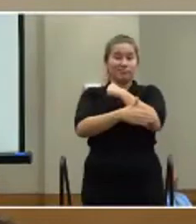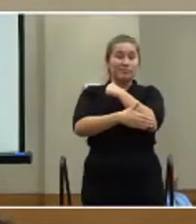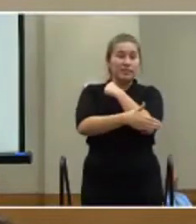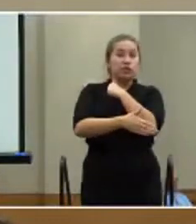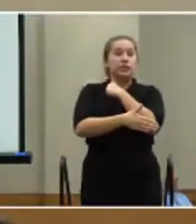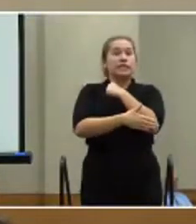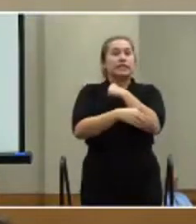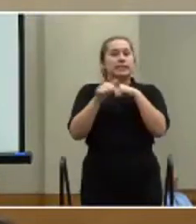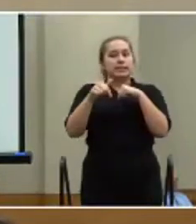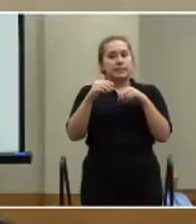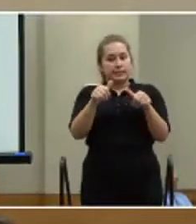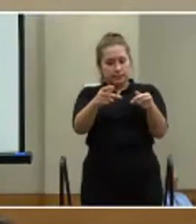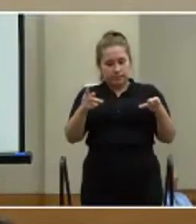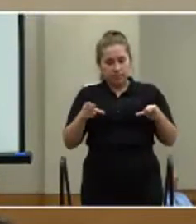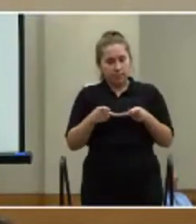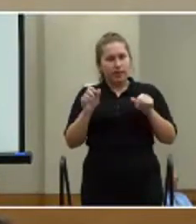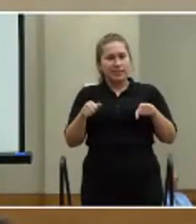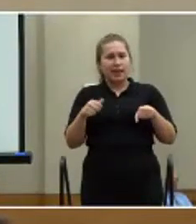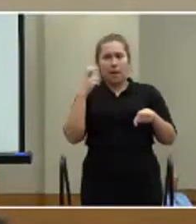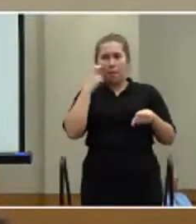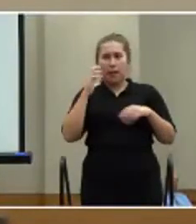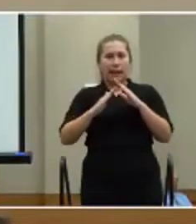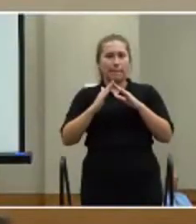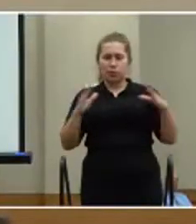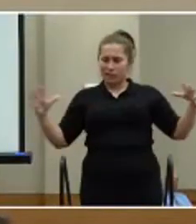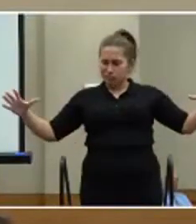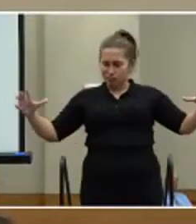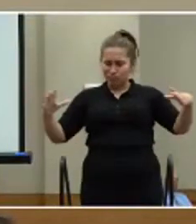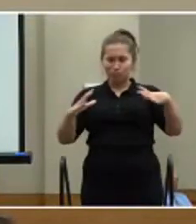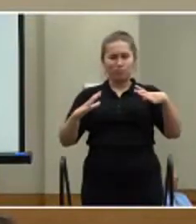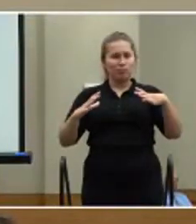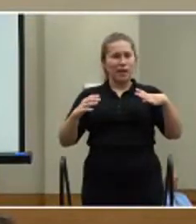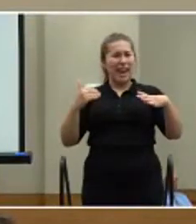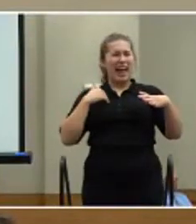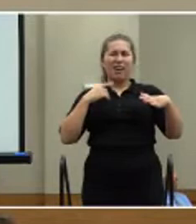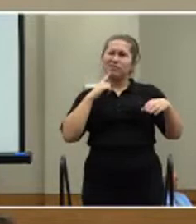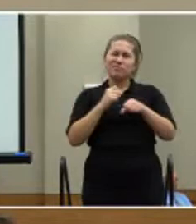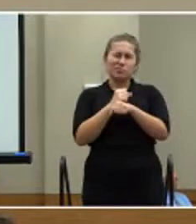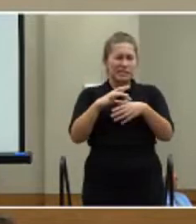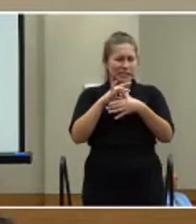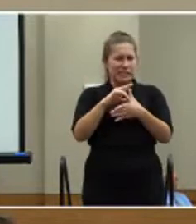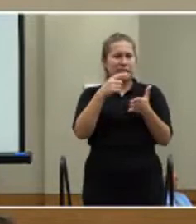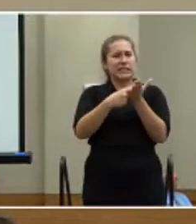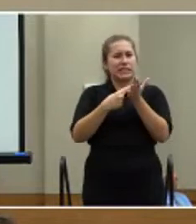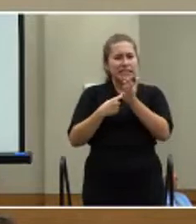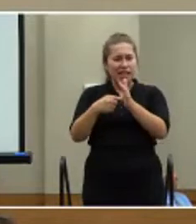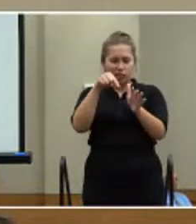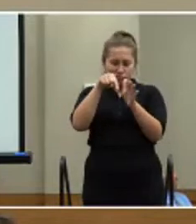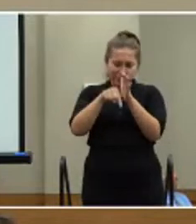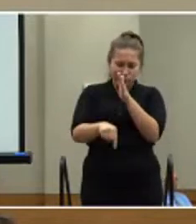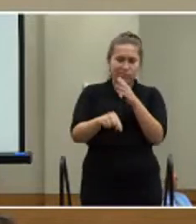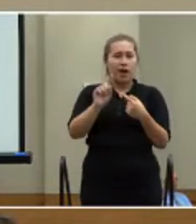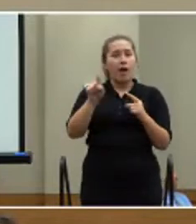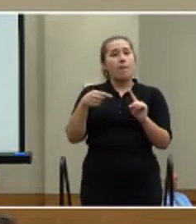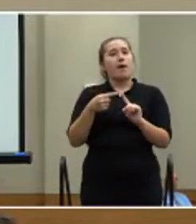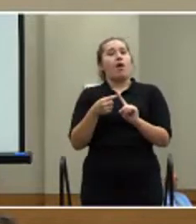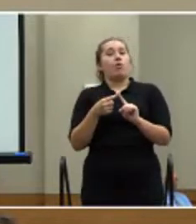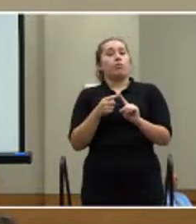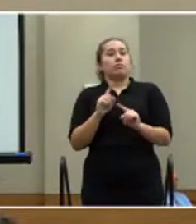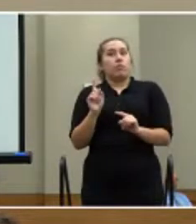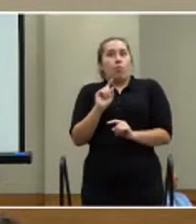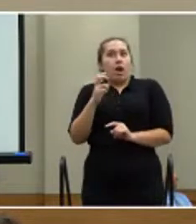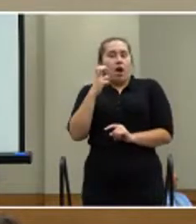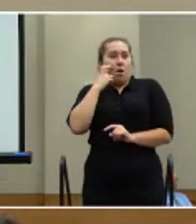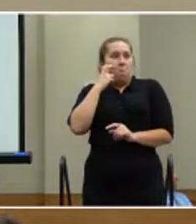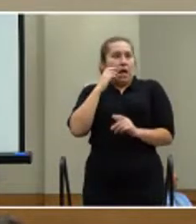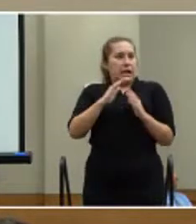to bring blind people together and have substantive discussions about where blind people